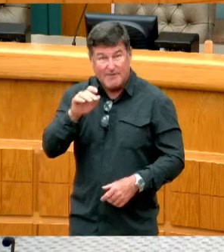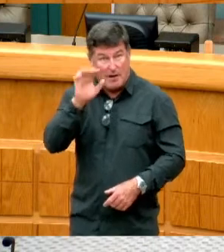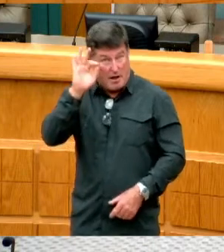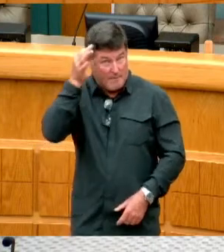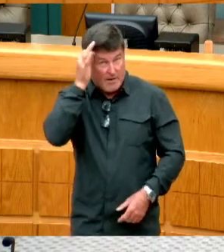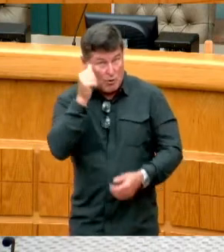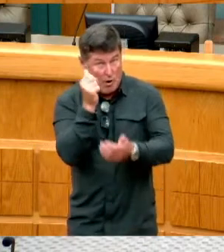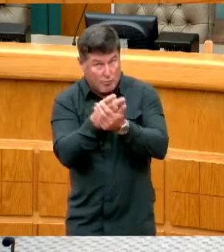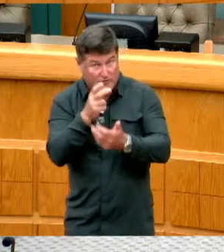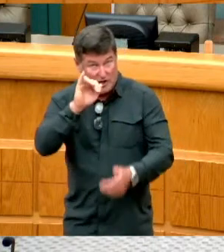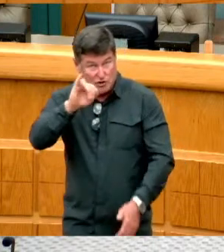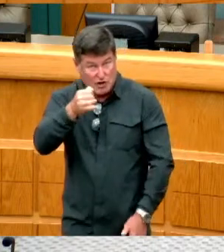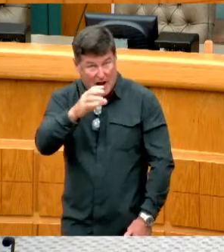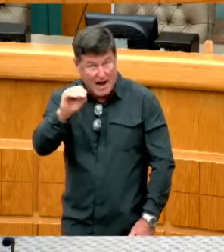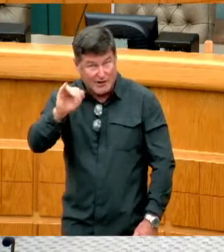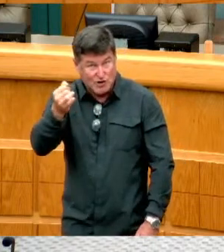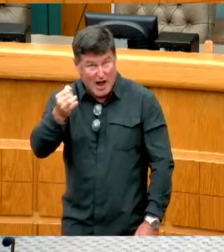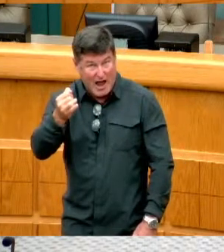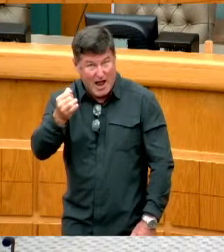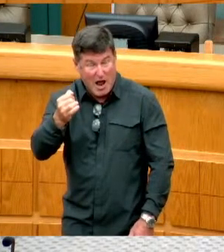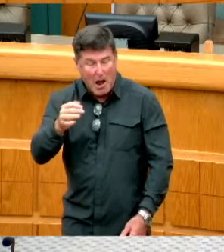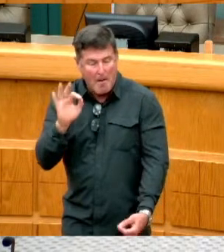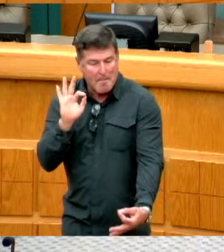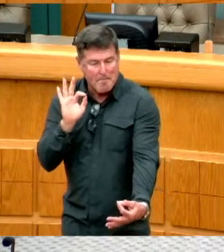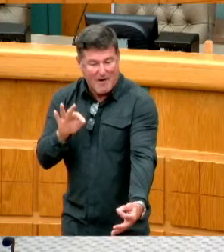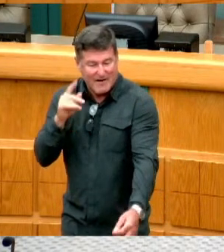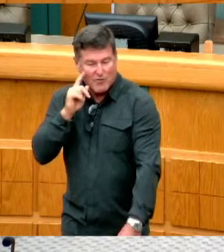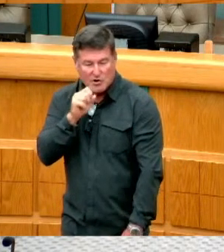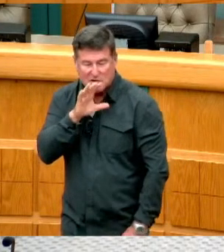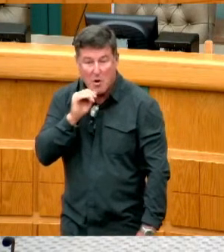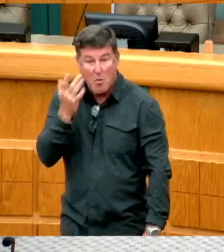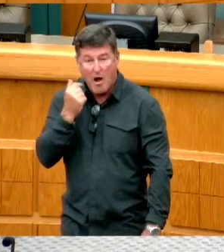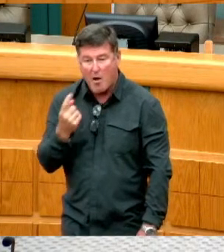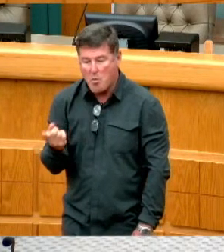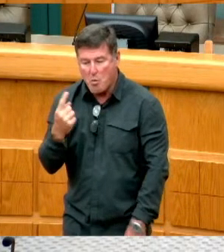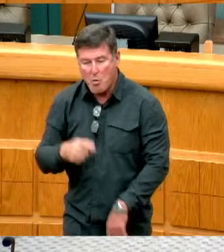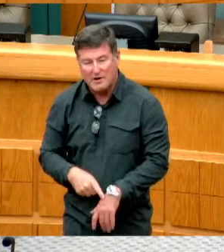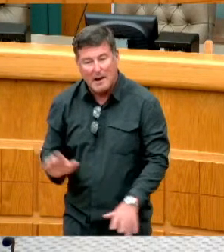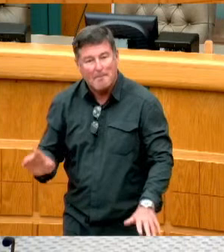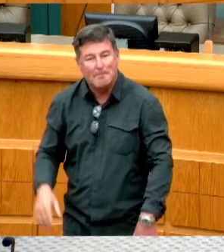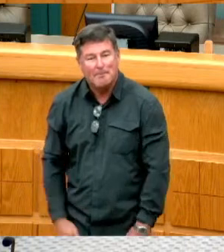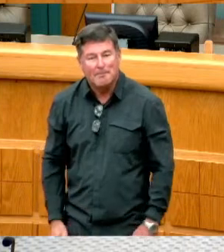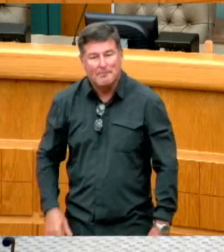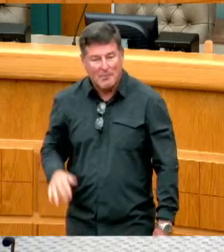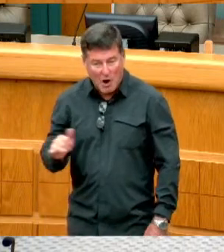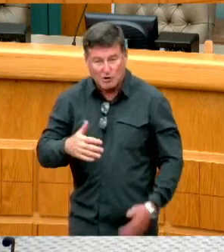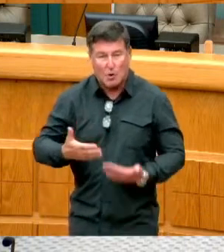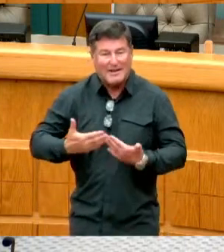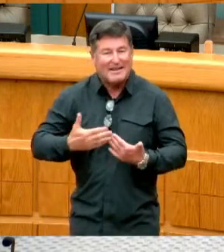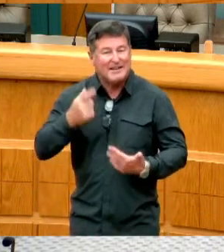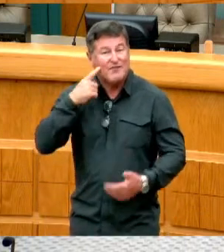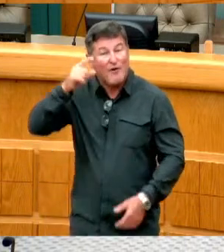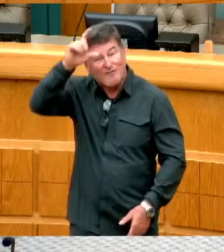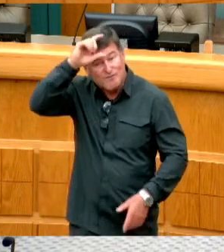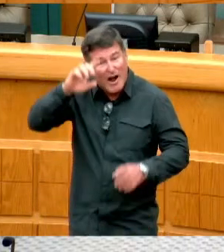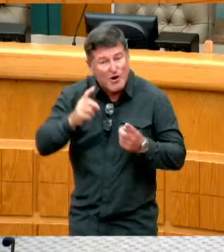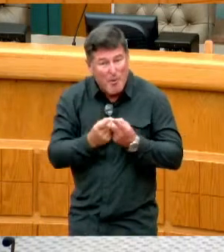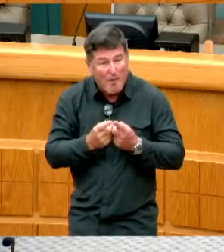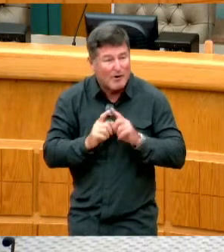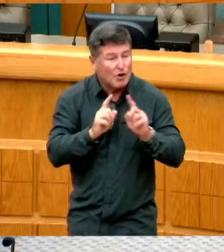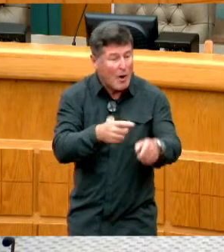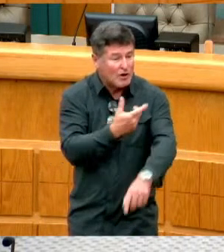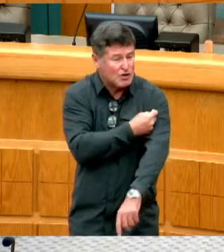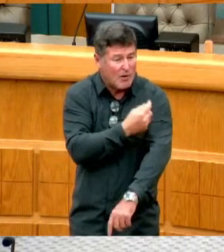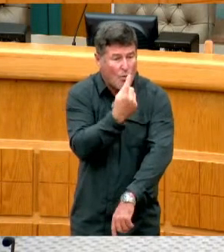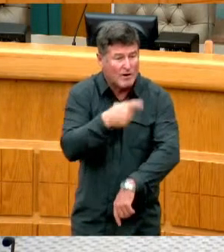only one shot. This is a game changer also for the Corpus Christi Fire Department. Additionally,